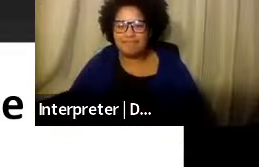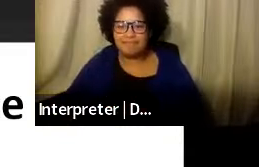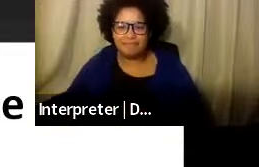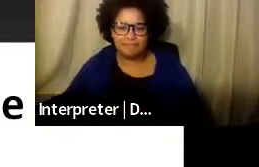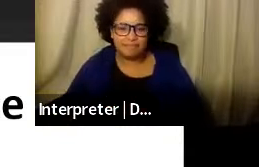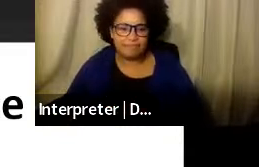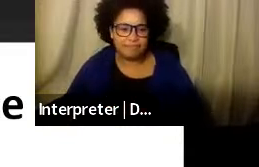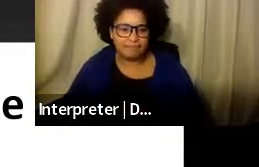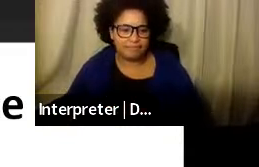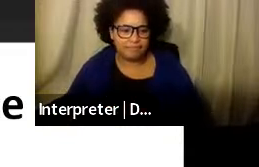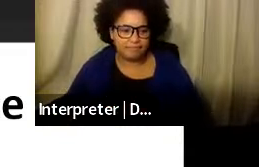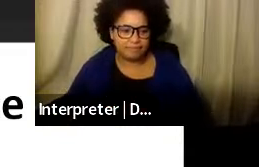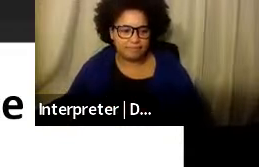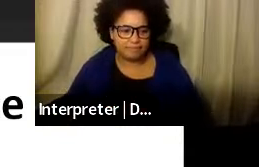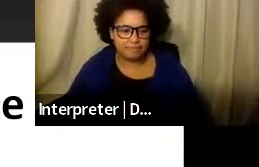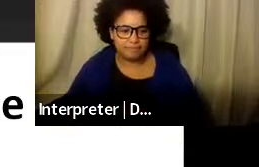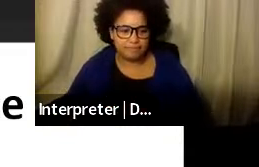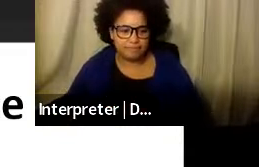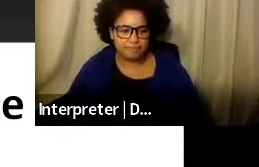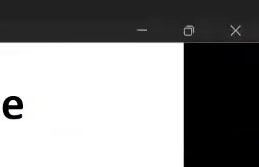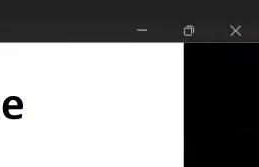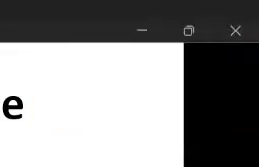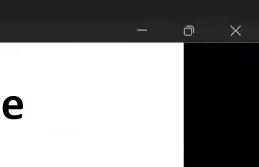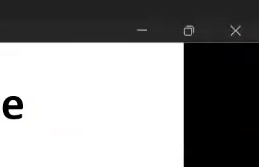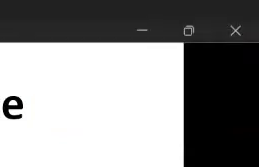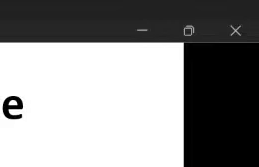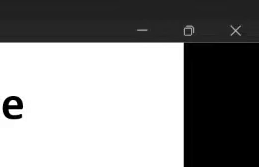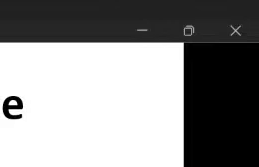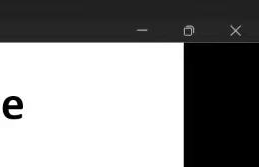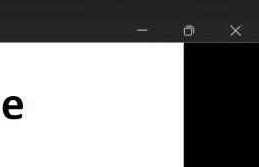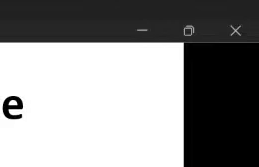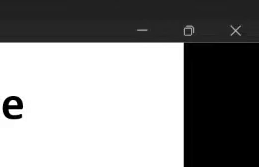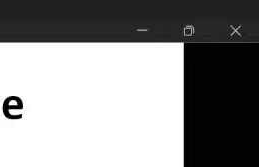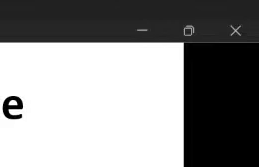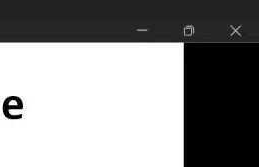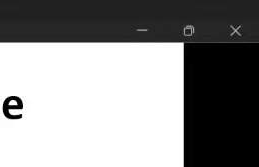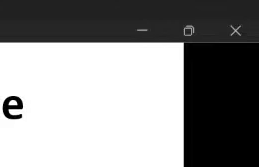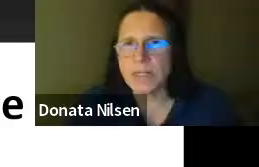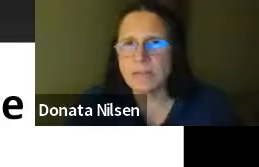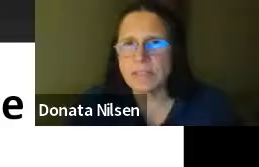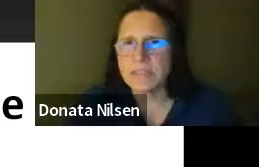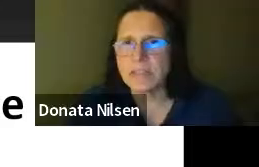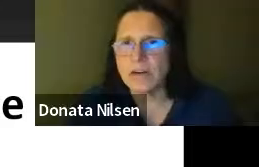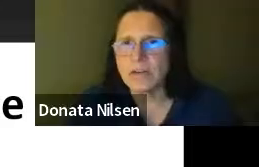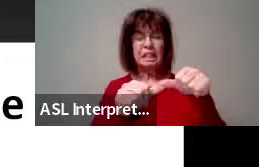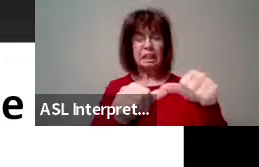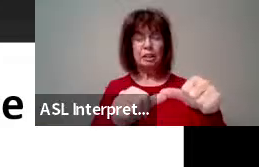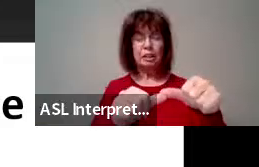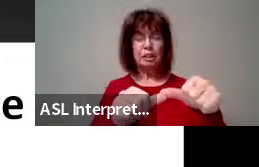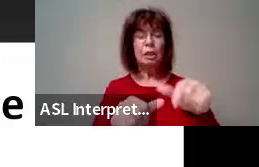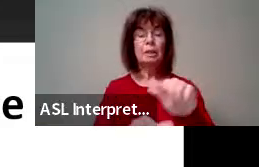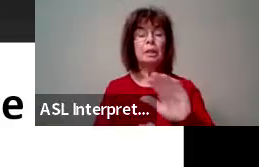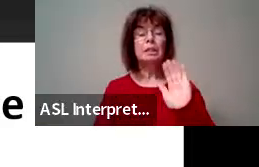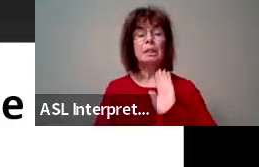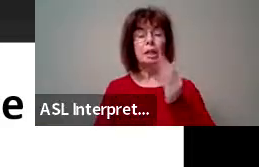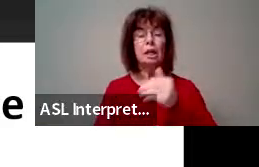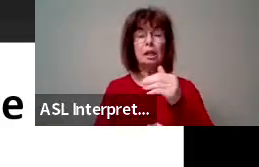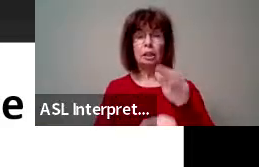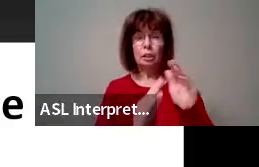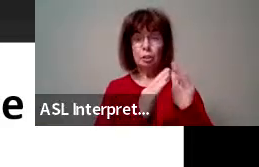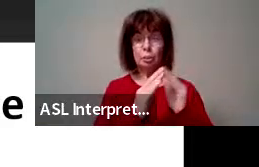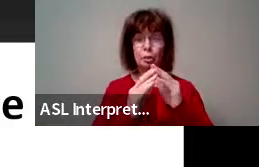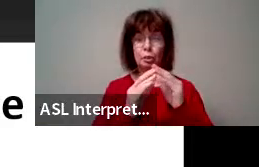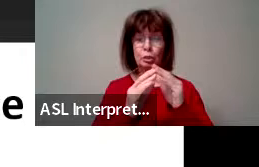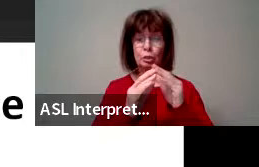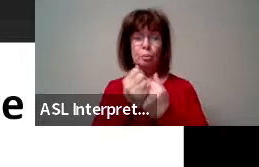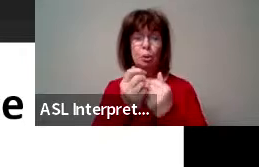And then this is work that we've been doing all along. I just wanted to share that we'll be continuing this as well. This is our community support team, as well